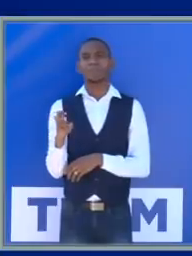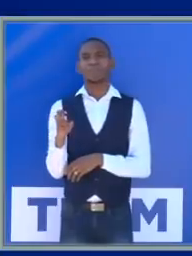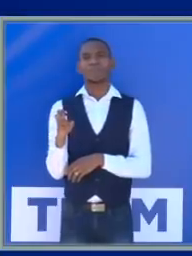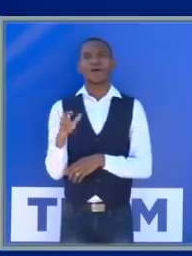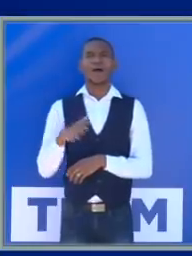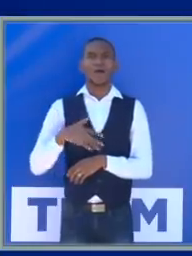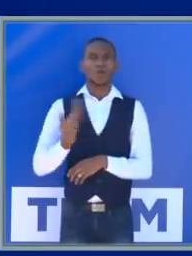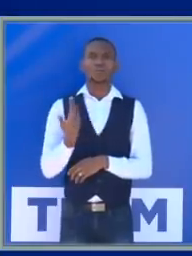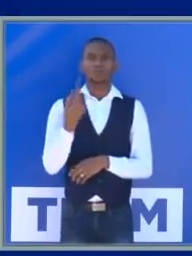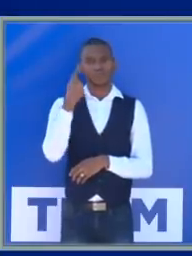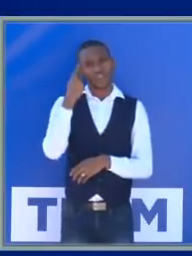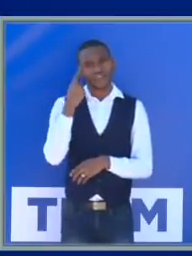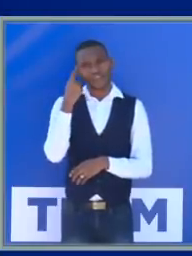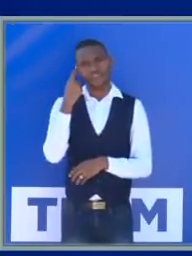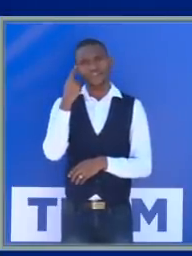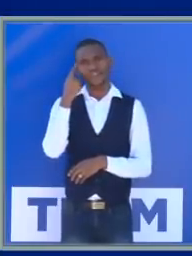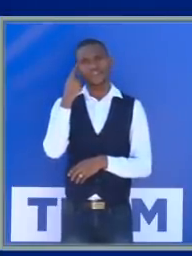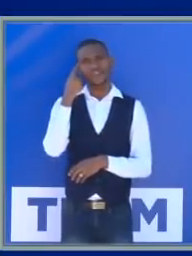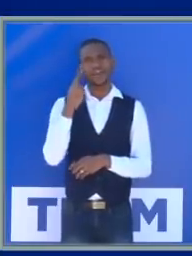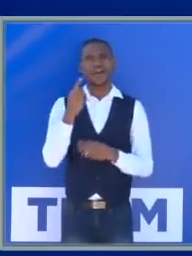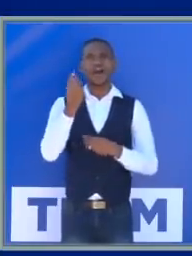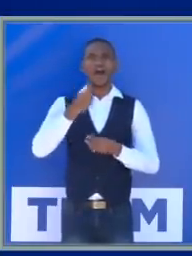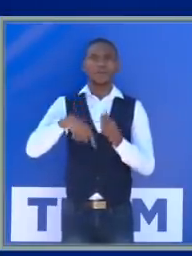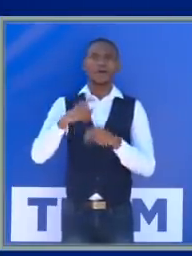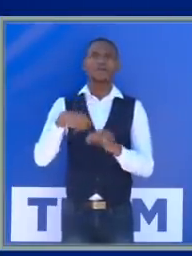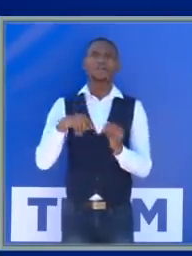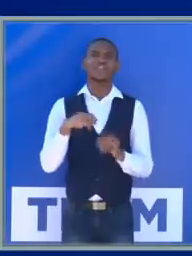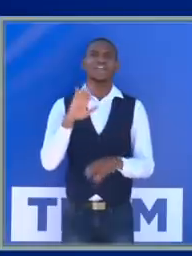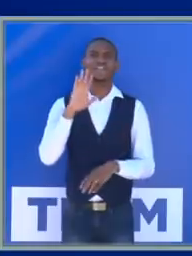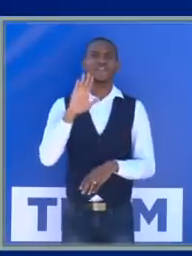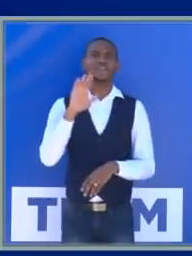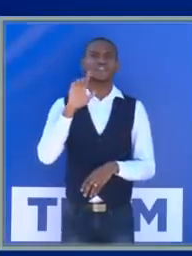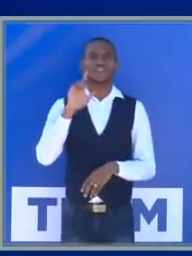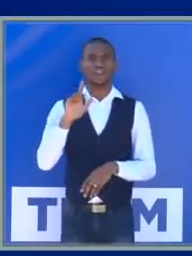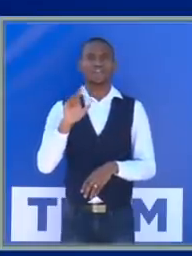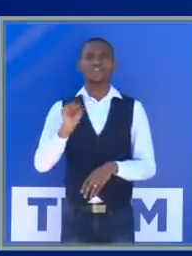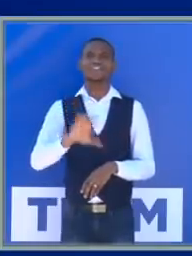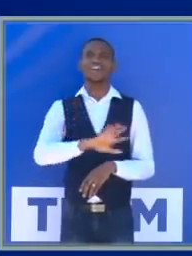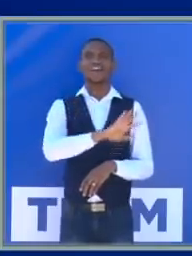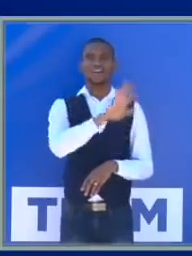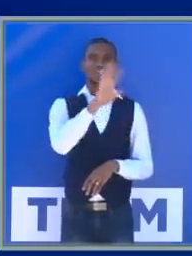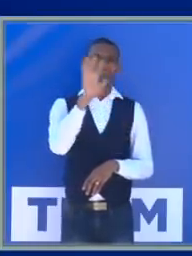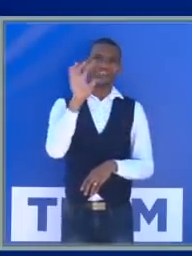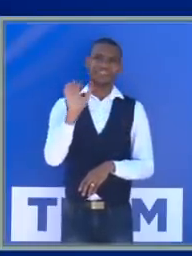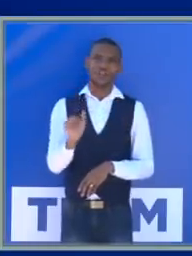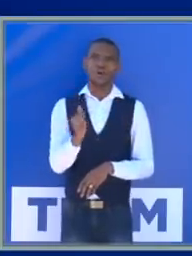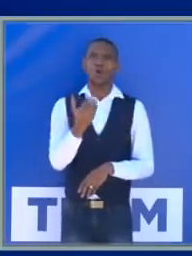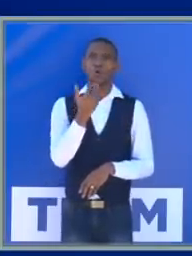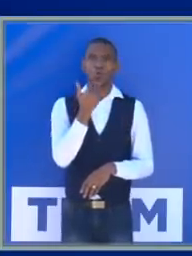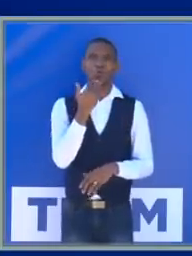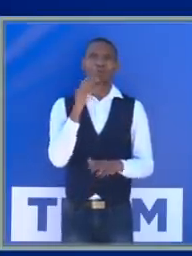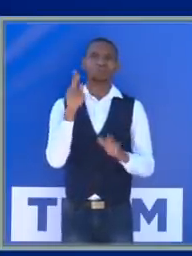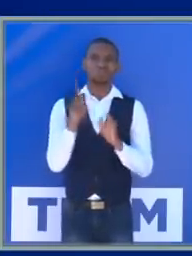I want you to think about the 57 South Africans who are